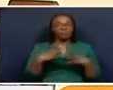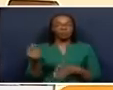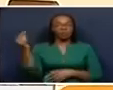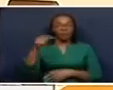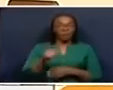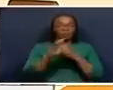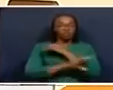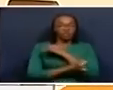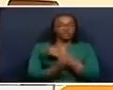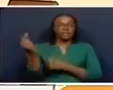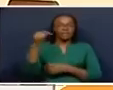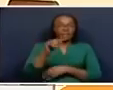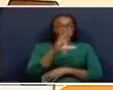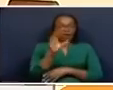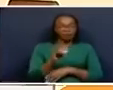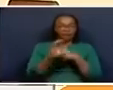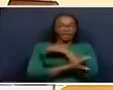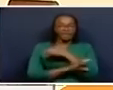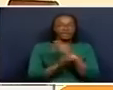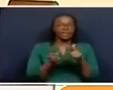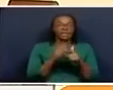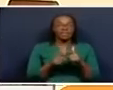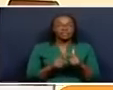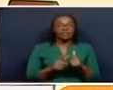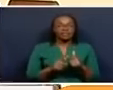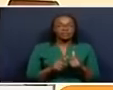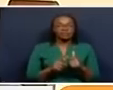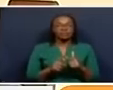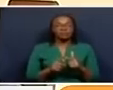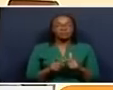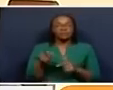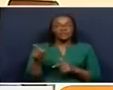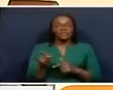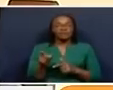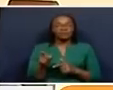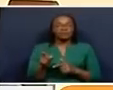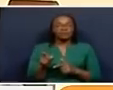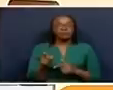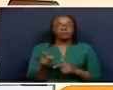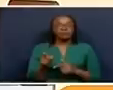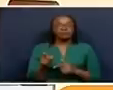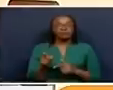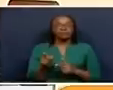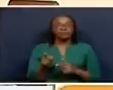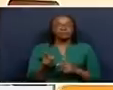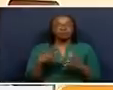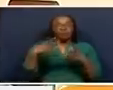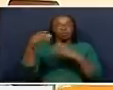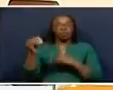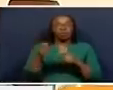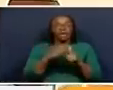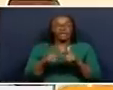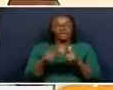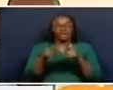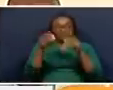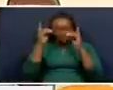country, come into African countries, and in a very condescending manner, they parachute in, and then they go out, and they have made judgment after